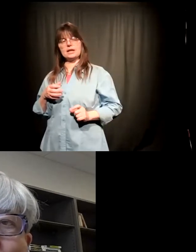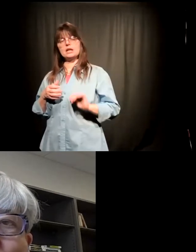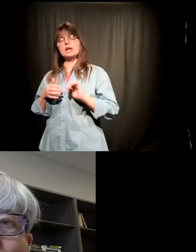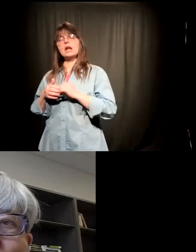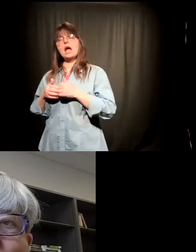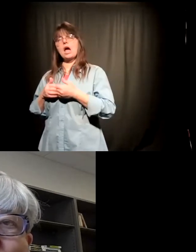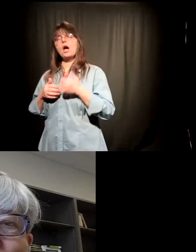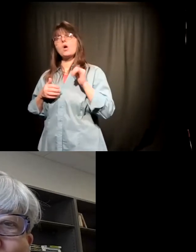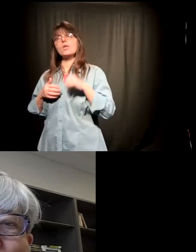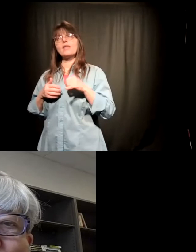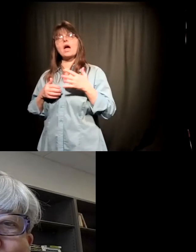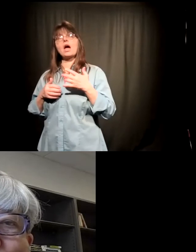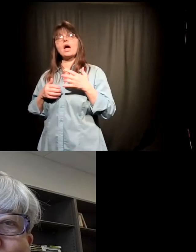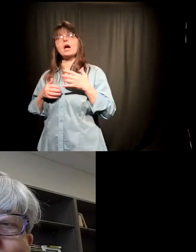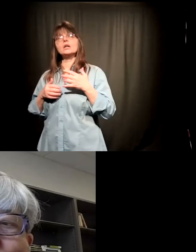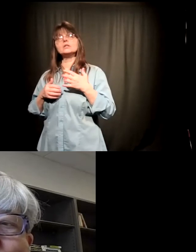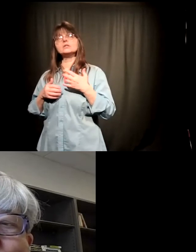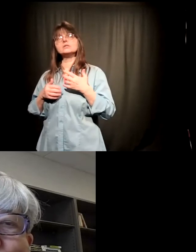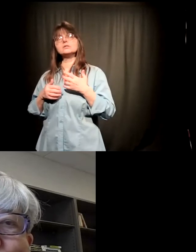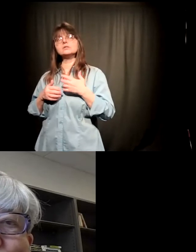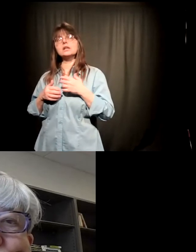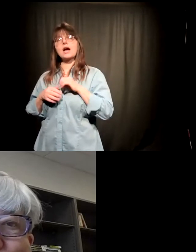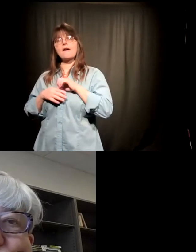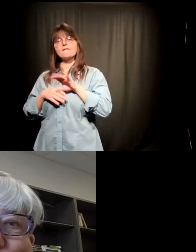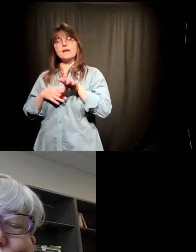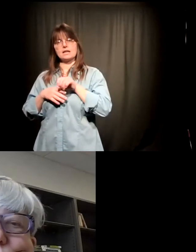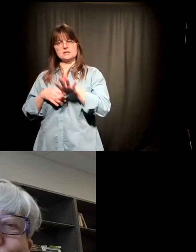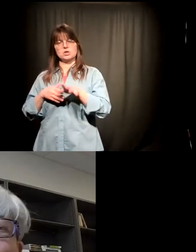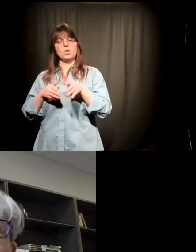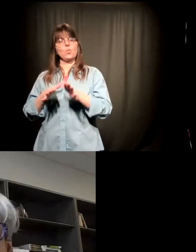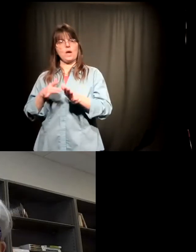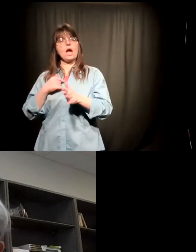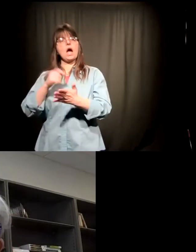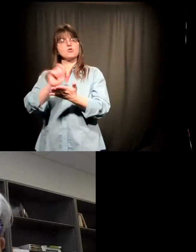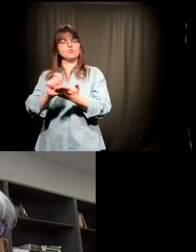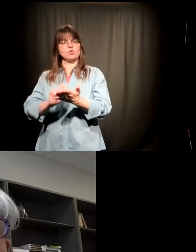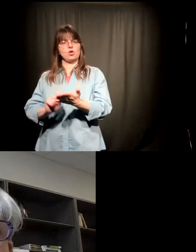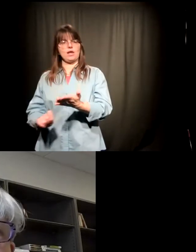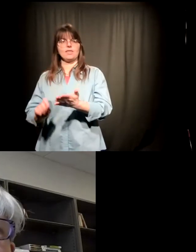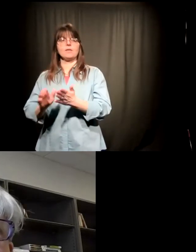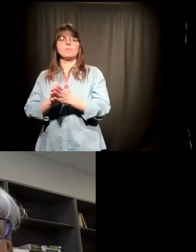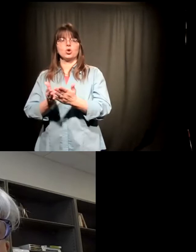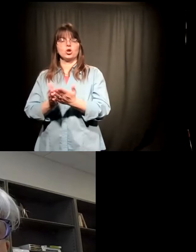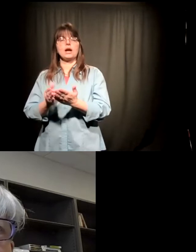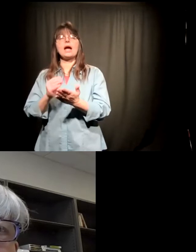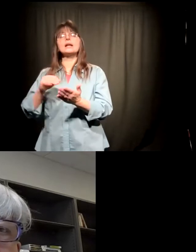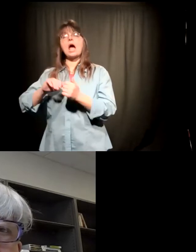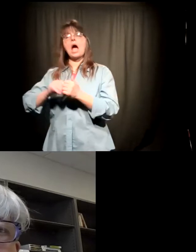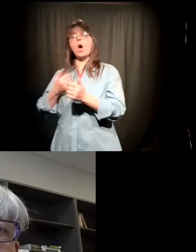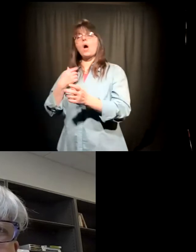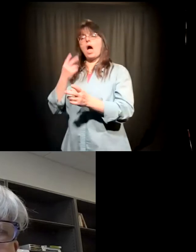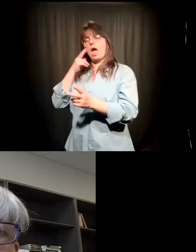I think it's often true that our conversations about race move faster than conversations about other